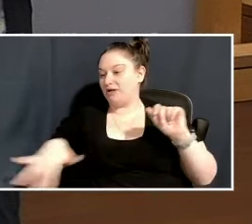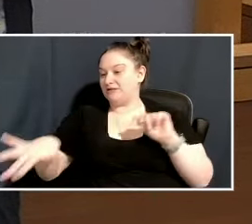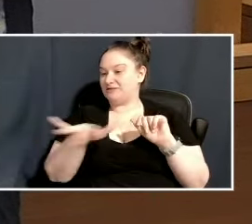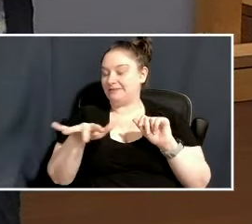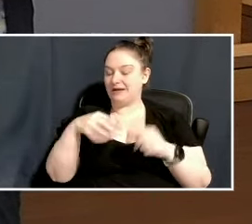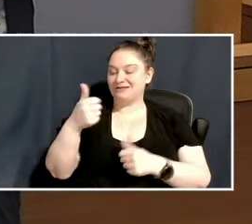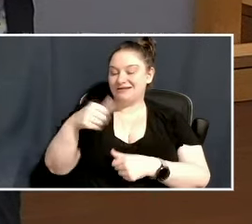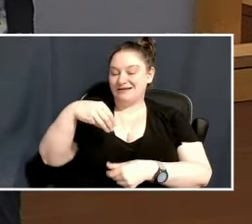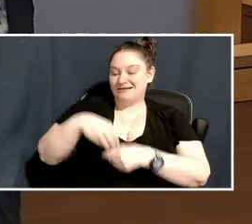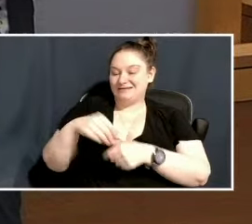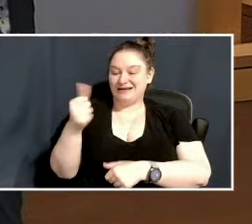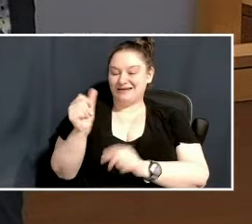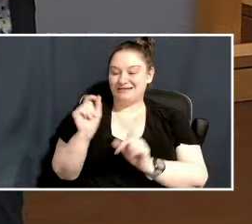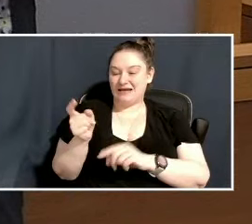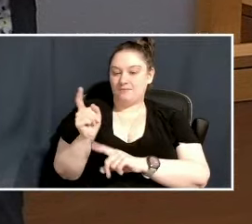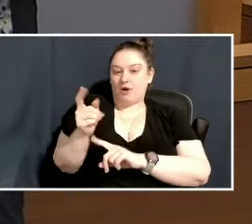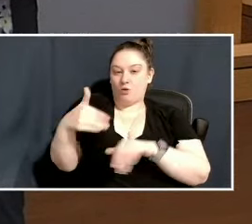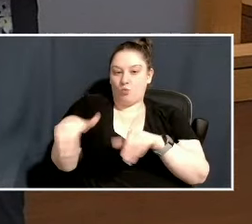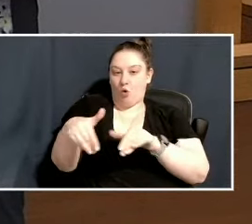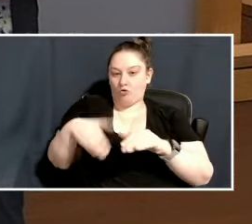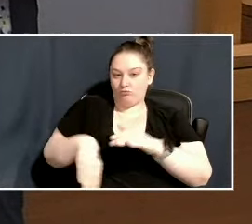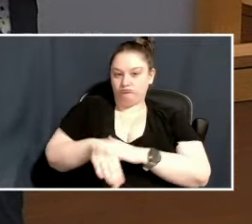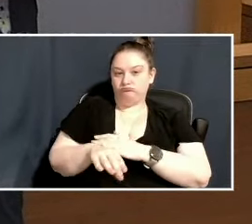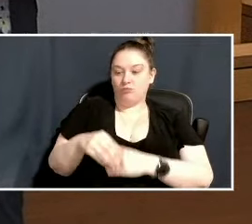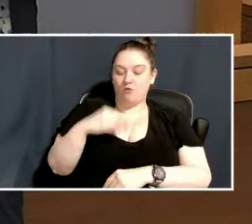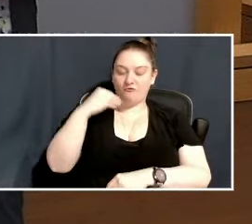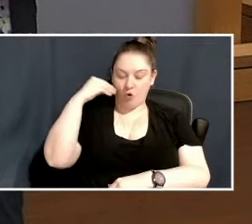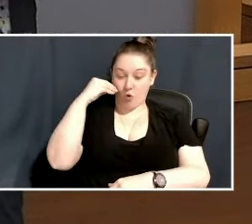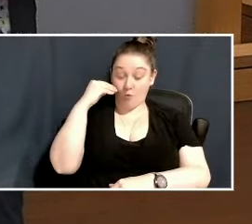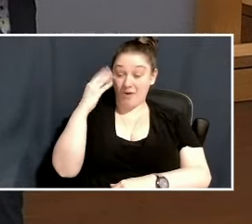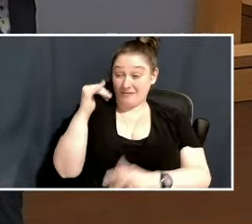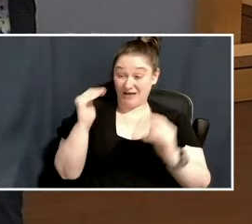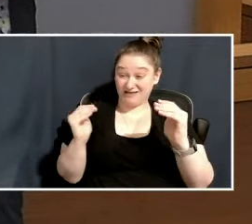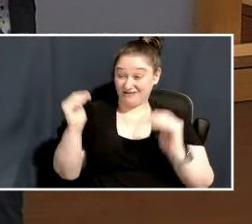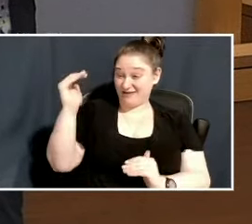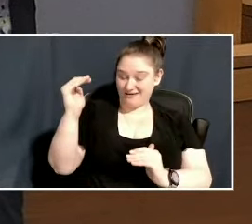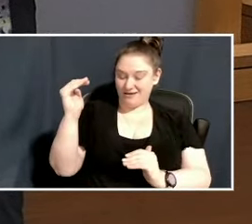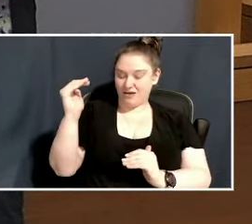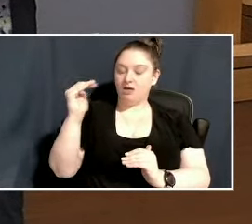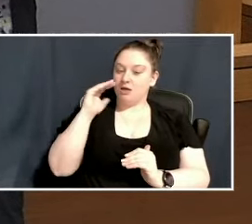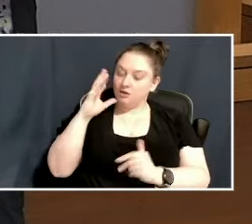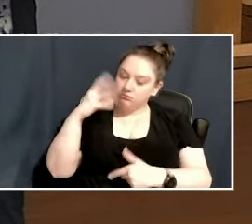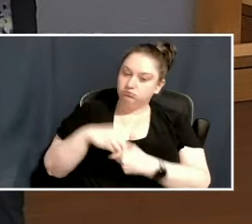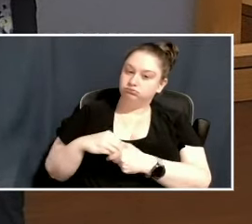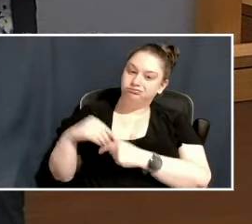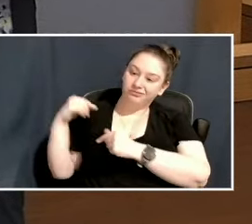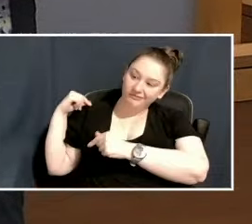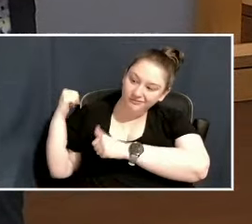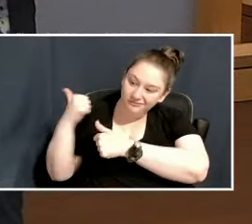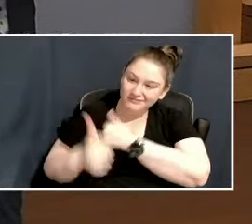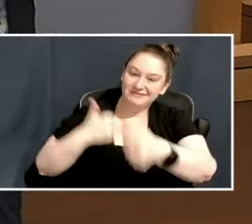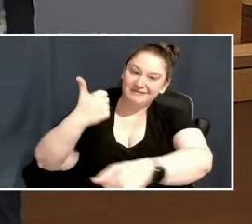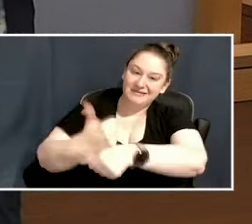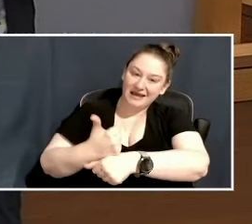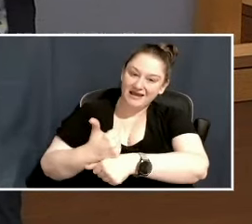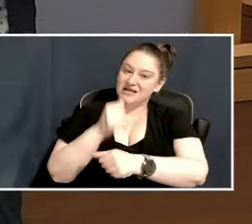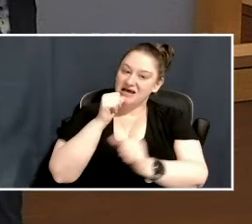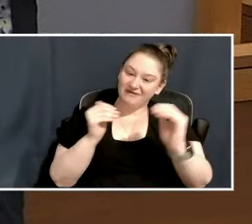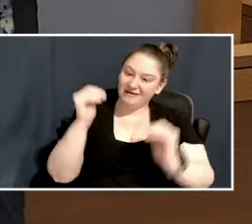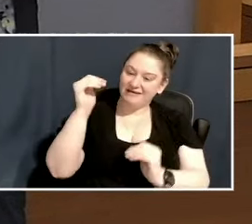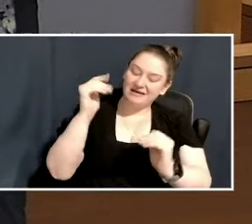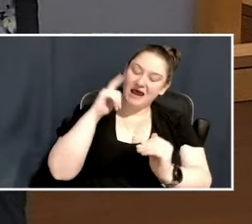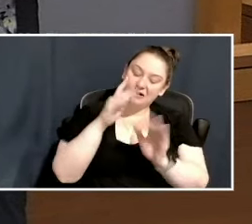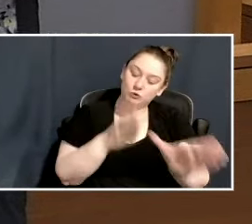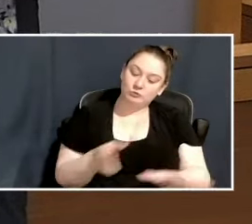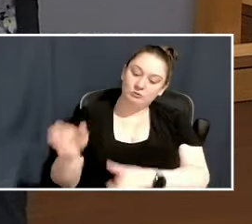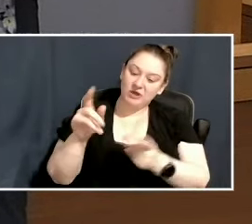this park equity divide is in part the result of decades of inequitable planning, practice,